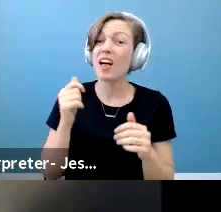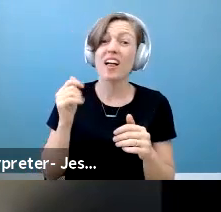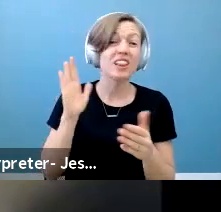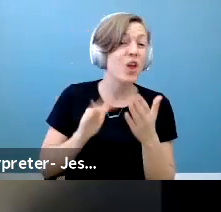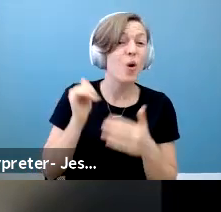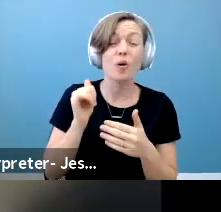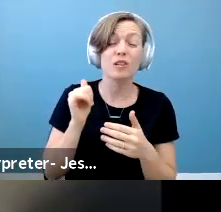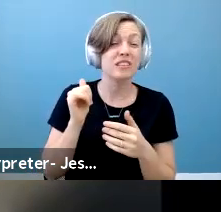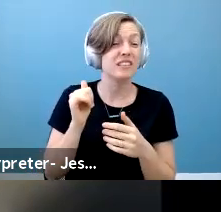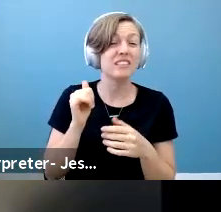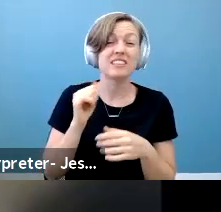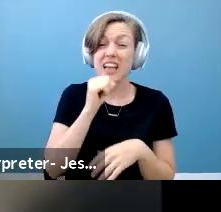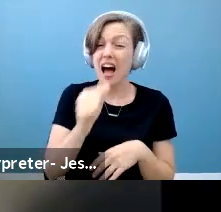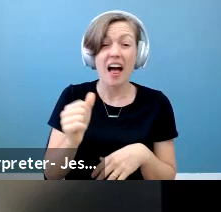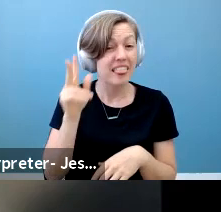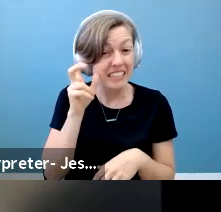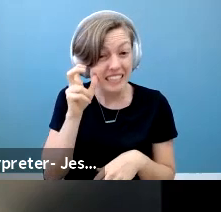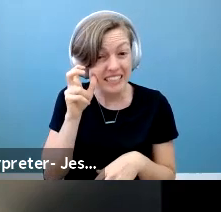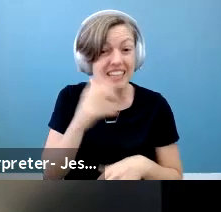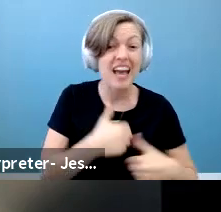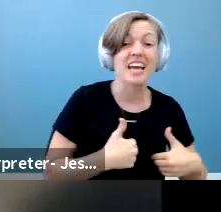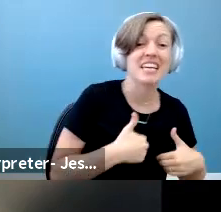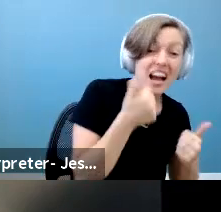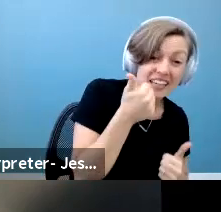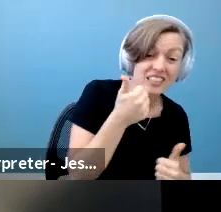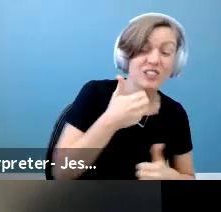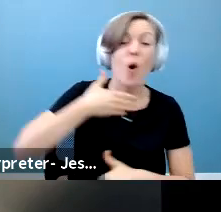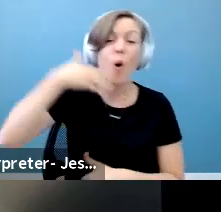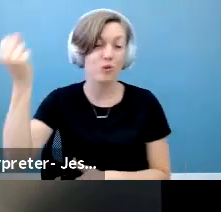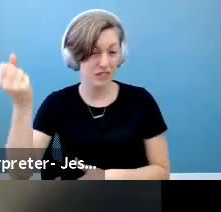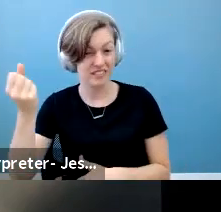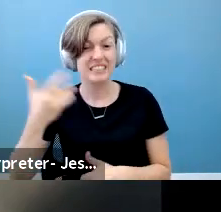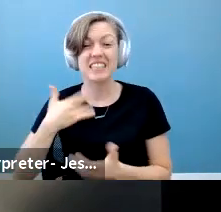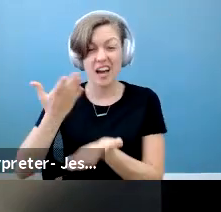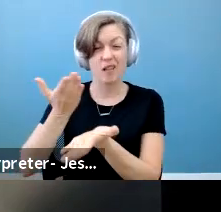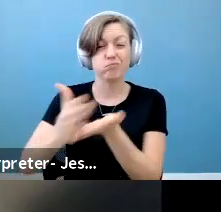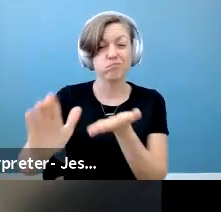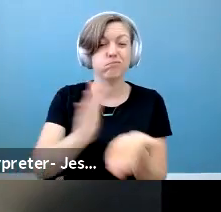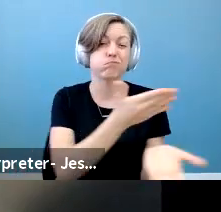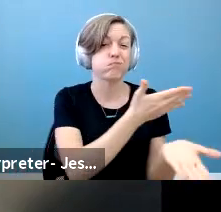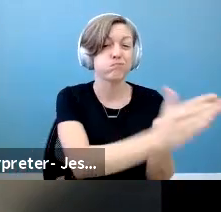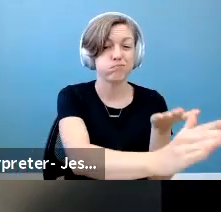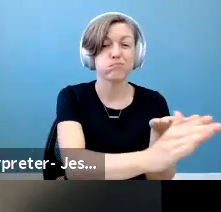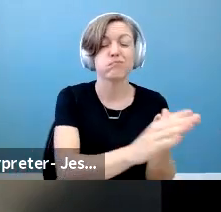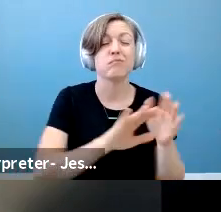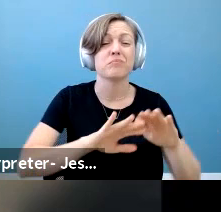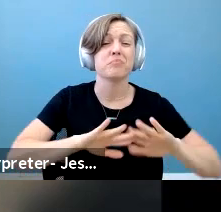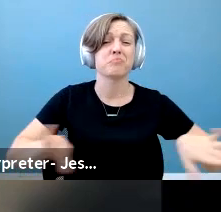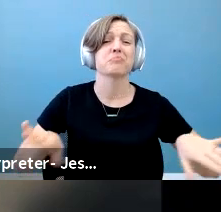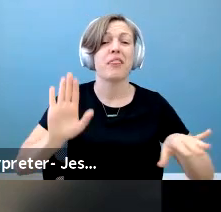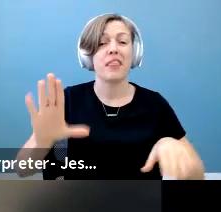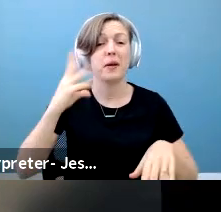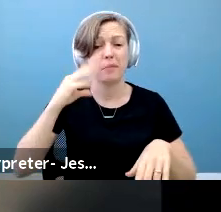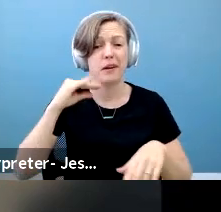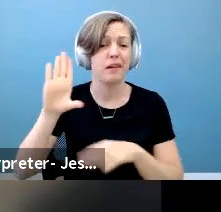our oldest people, community members. We often brush aside their experiences,